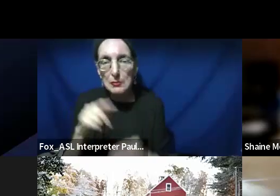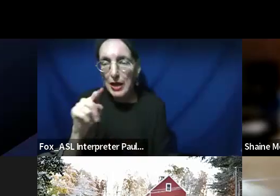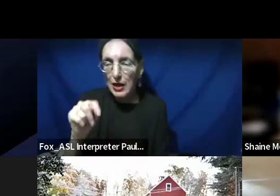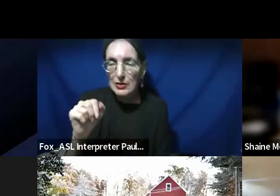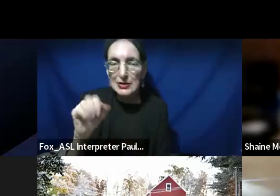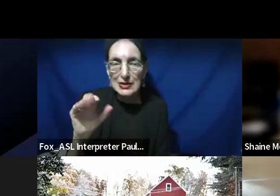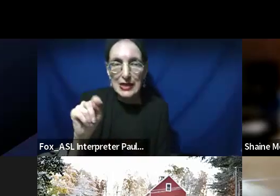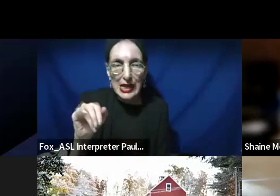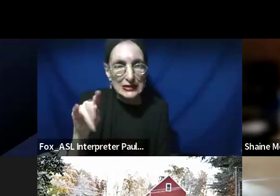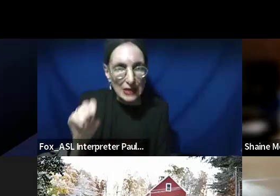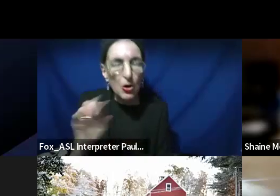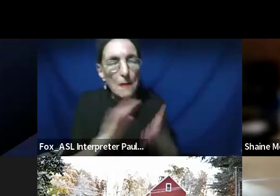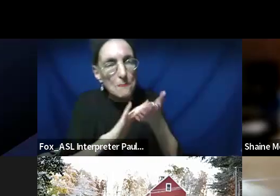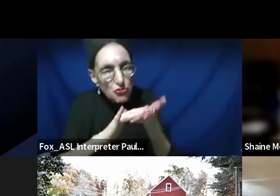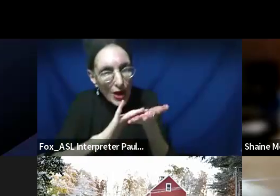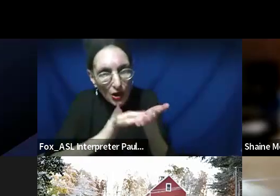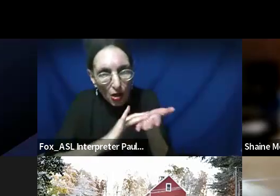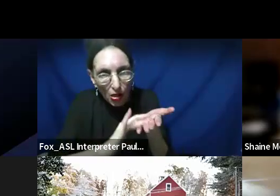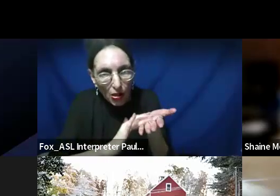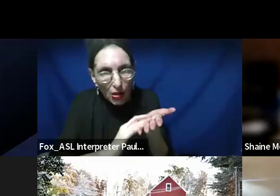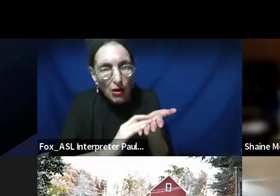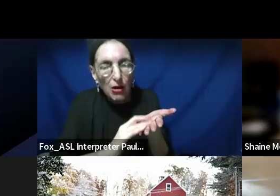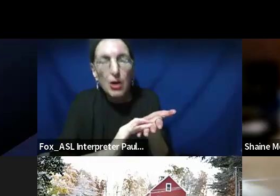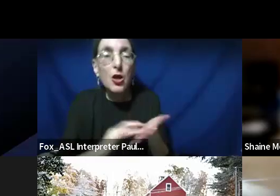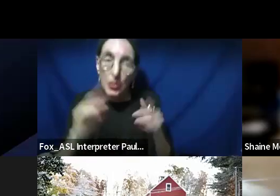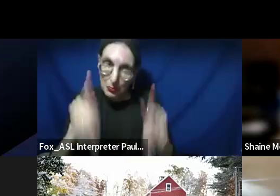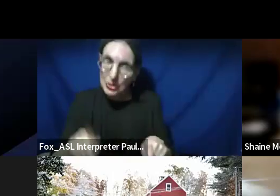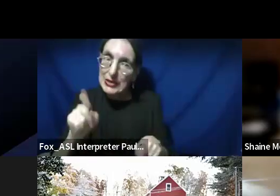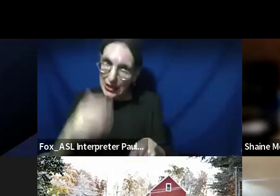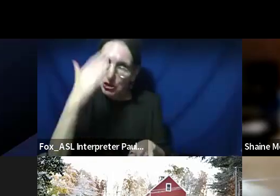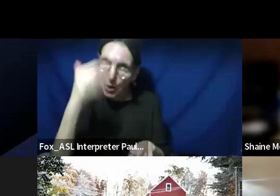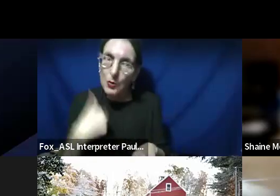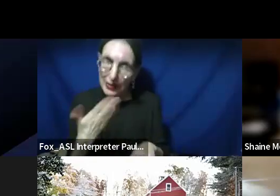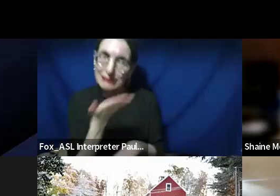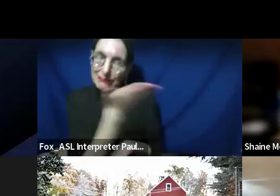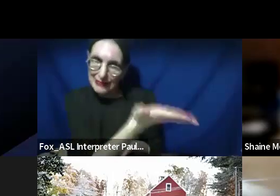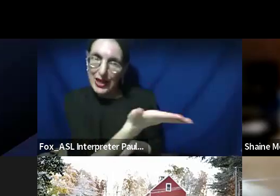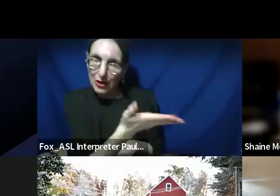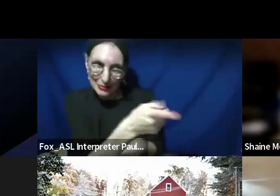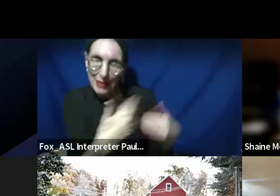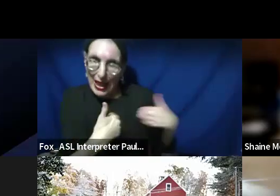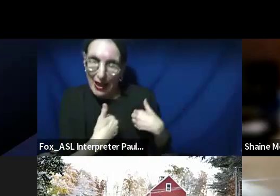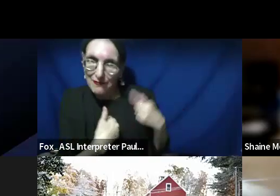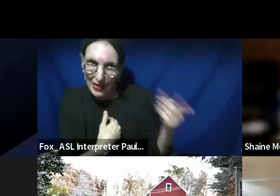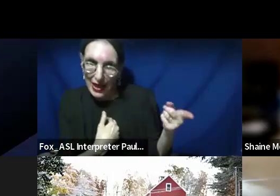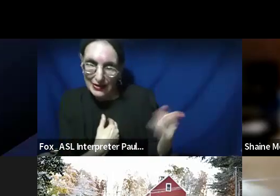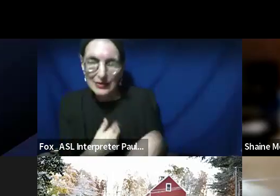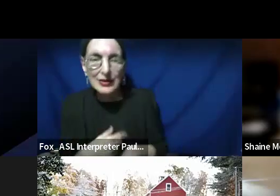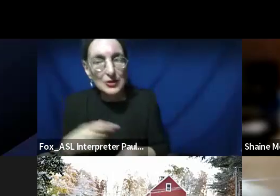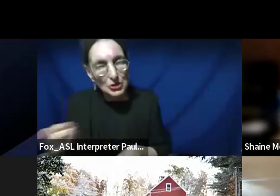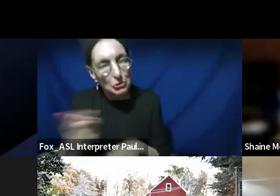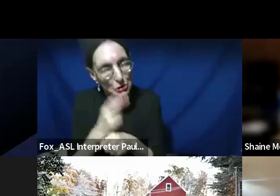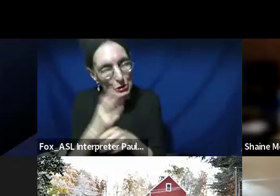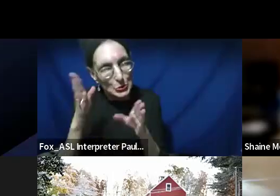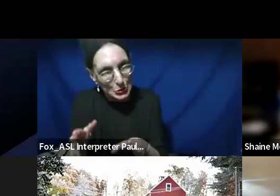Braille or something, the person has to know that it's there. So that's another thing that you would want to let users,